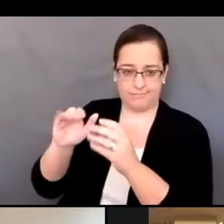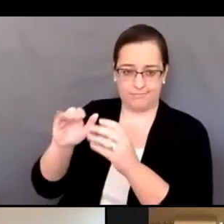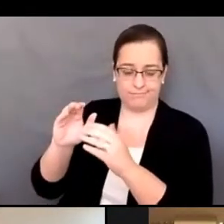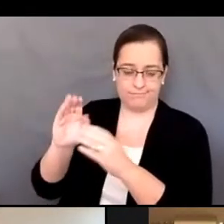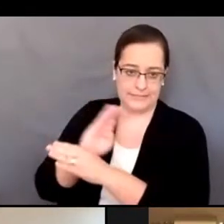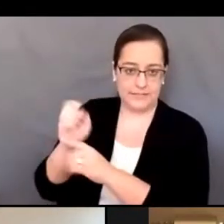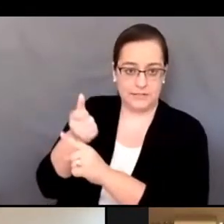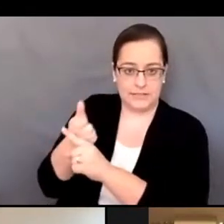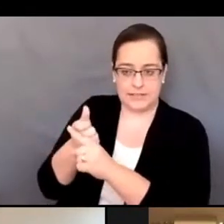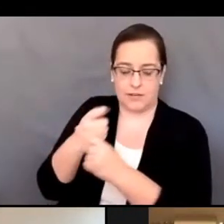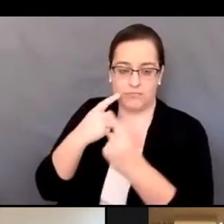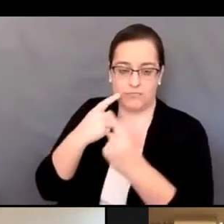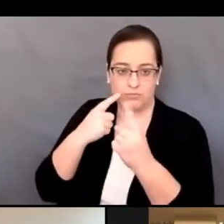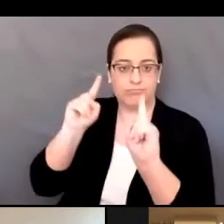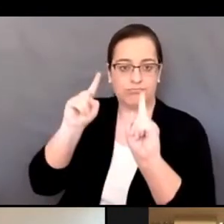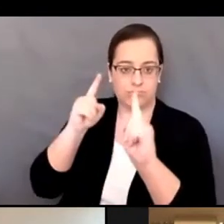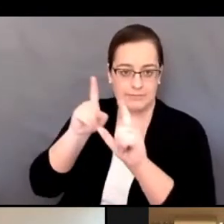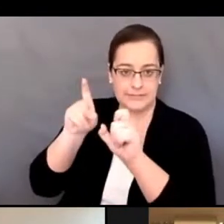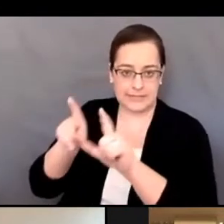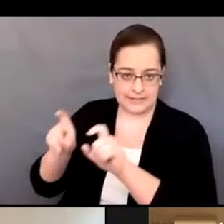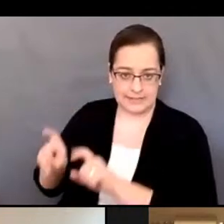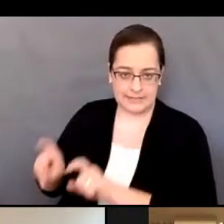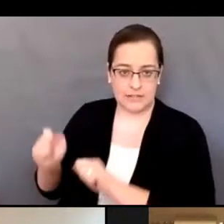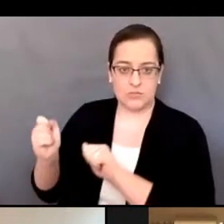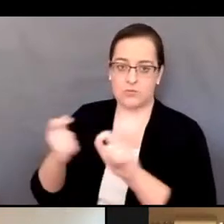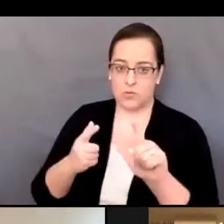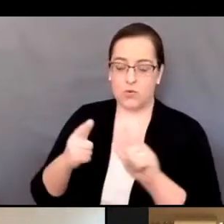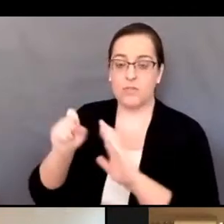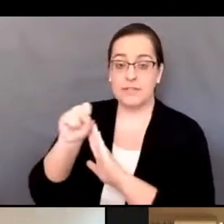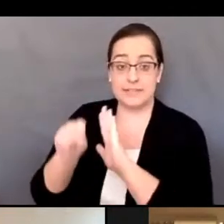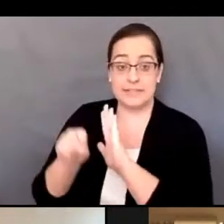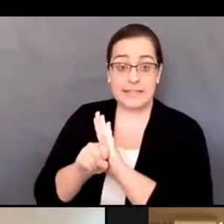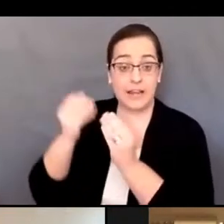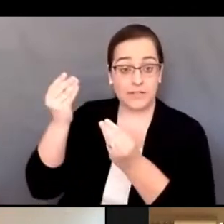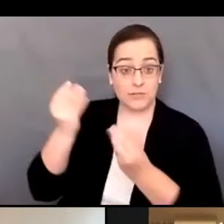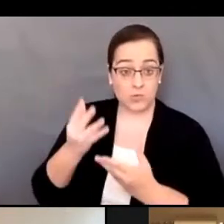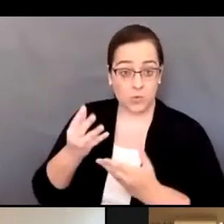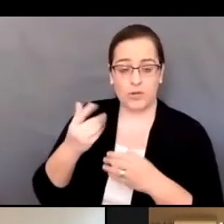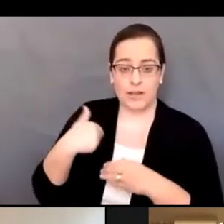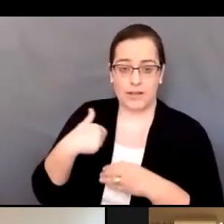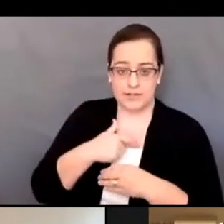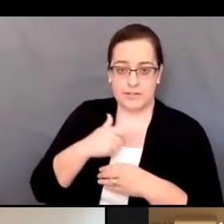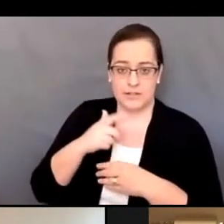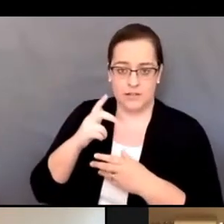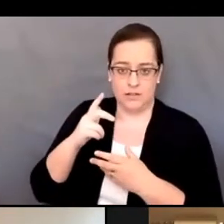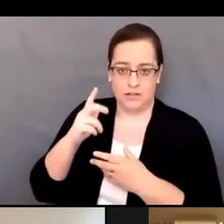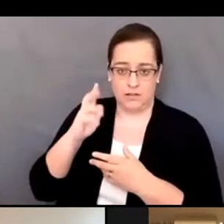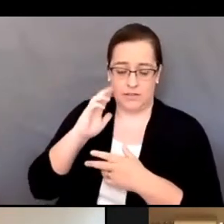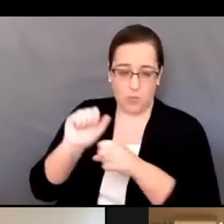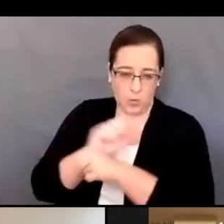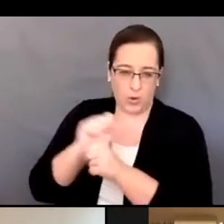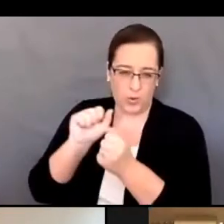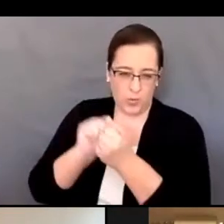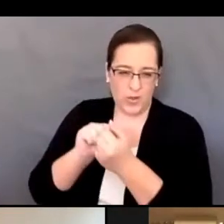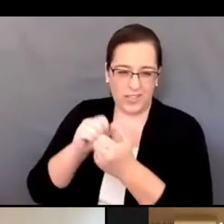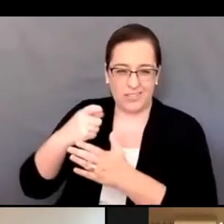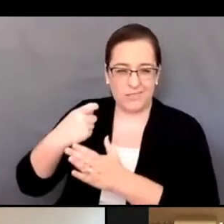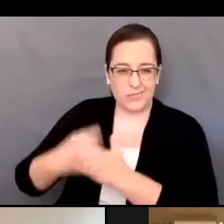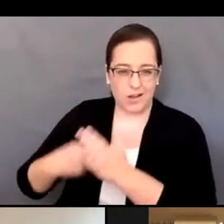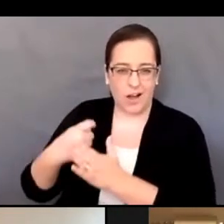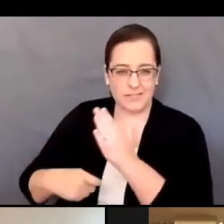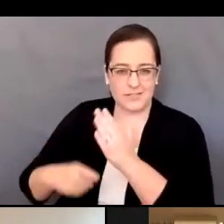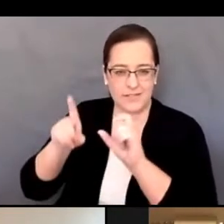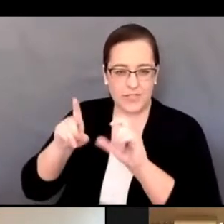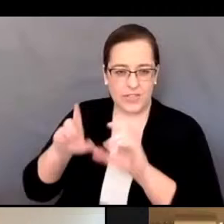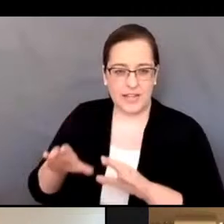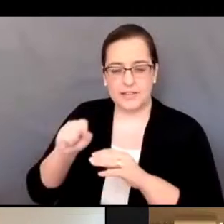goal. And then the state has told us that they will work with us on that, on the cost of that testing.